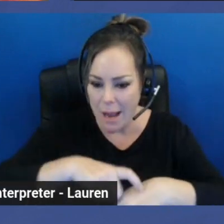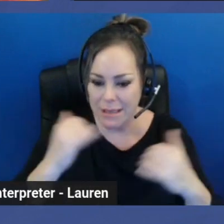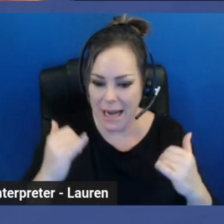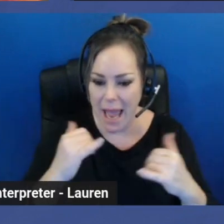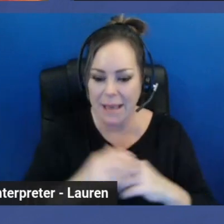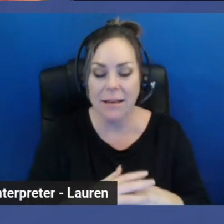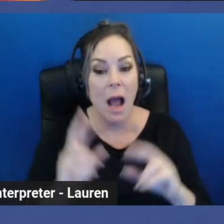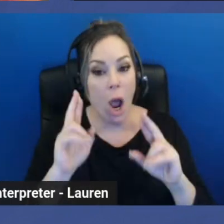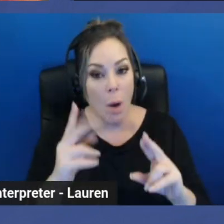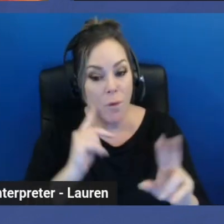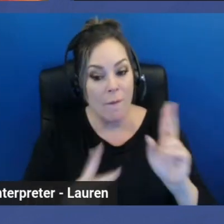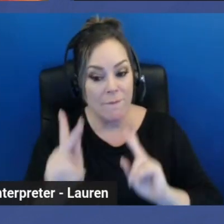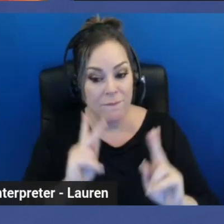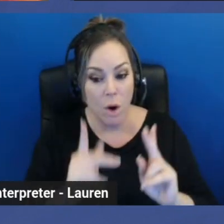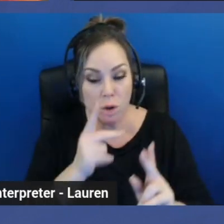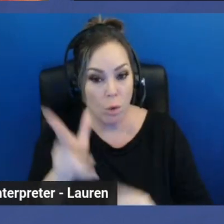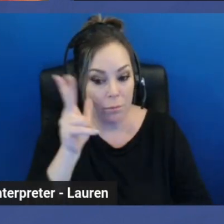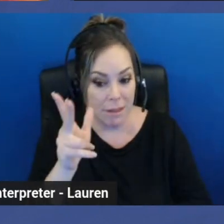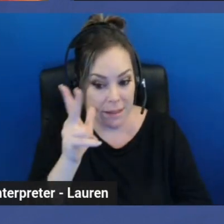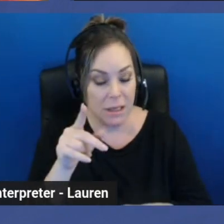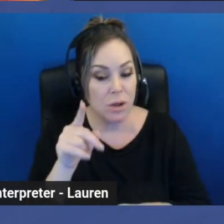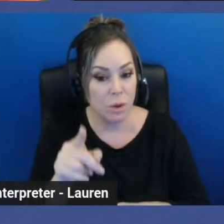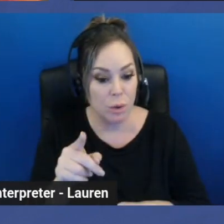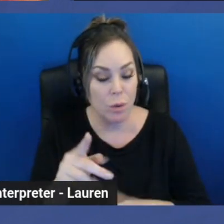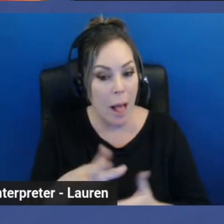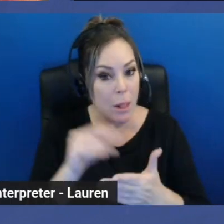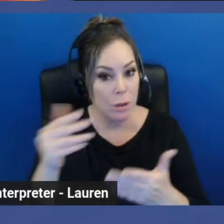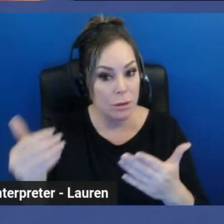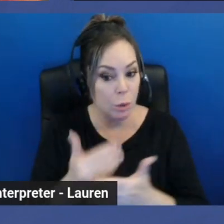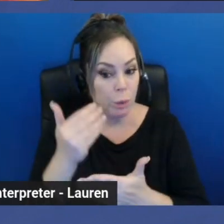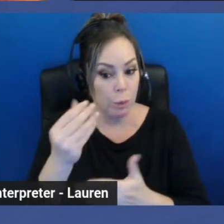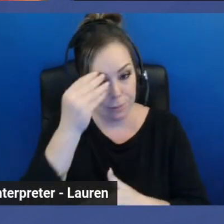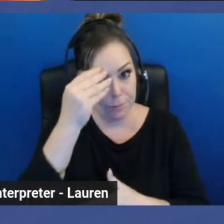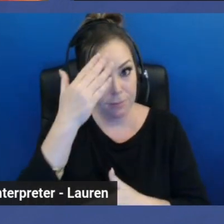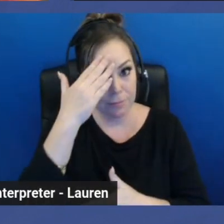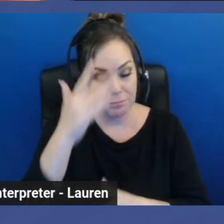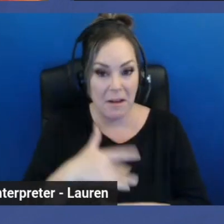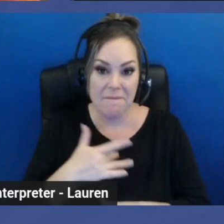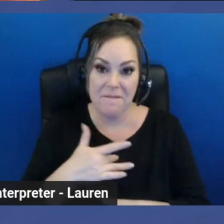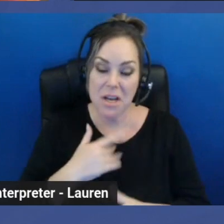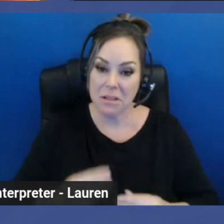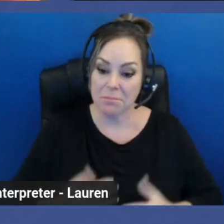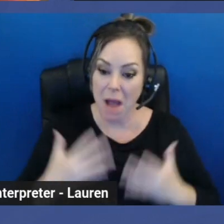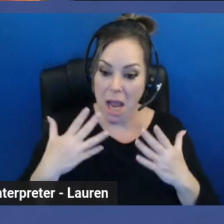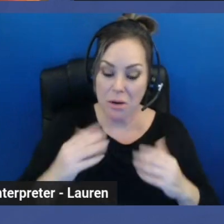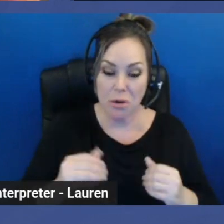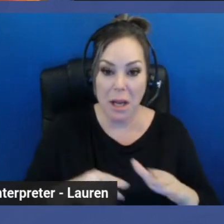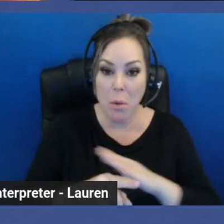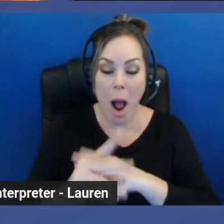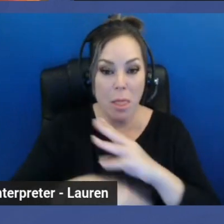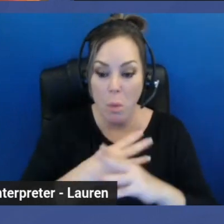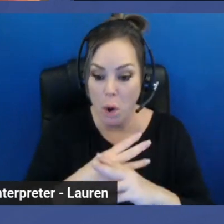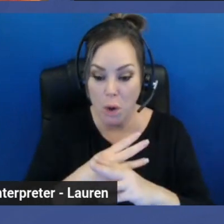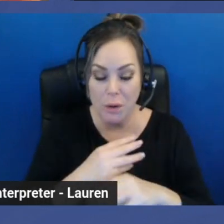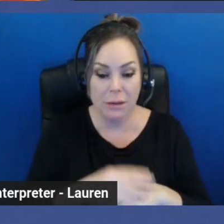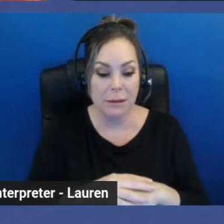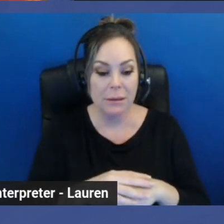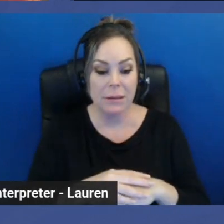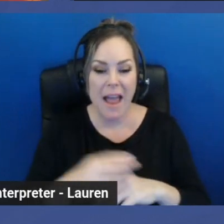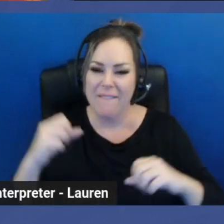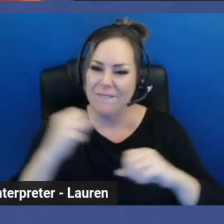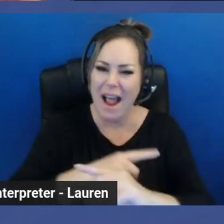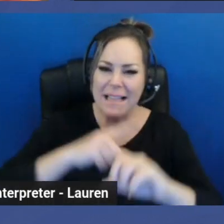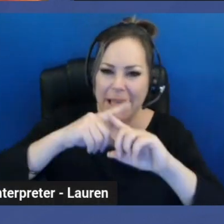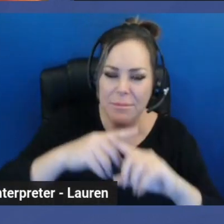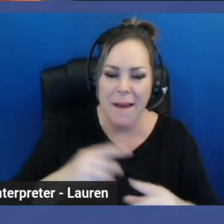today. I hope for folks listening in that you learned something, that you're feeling inspired to go out in the world and fight censorship